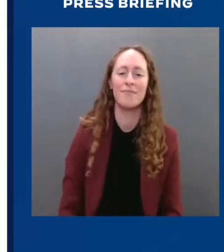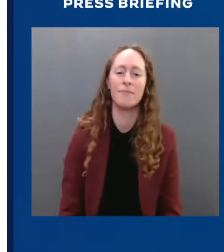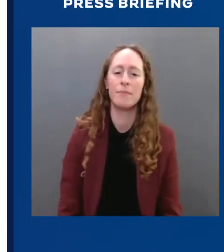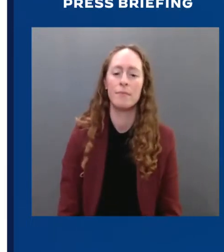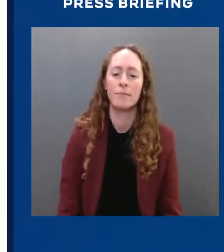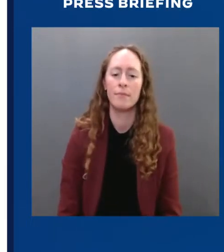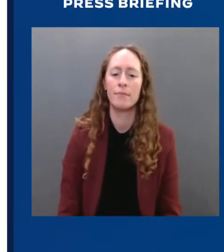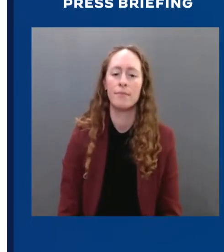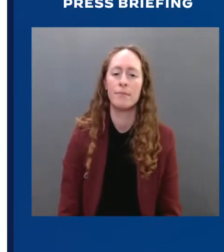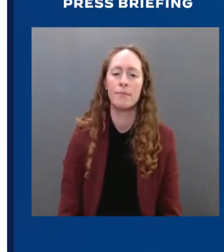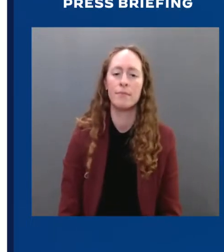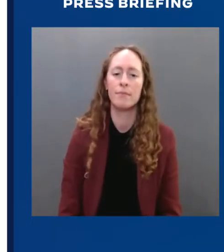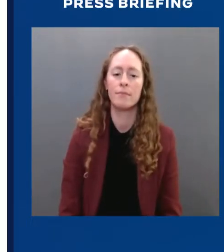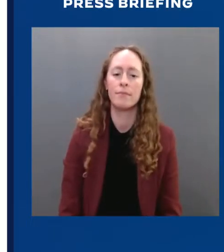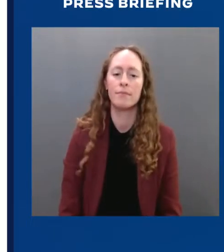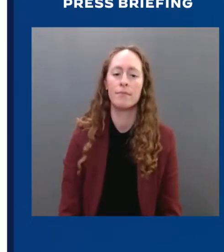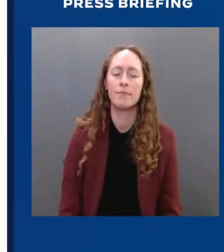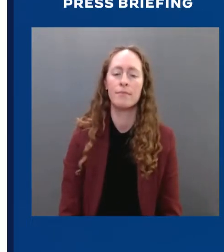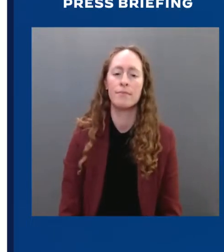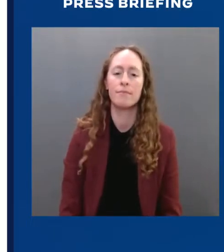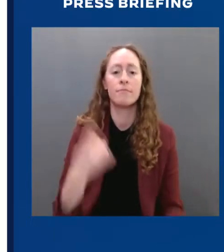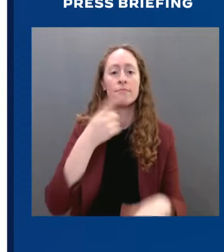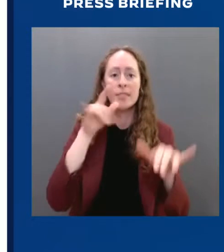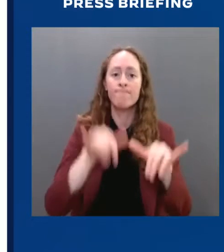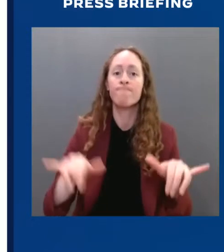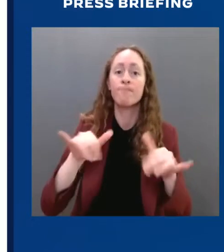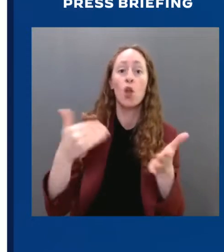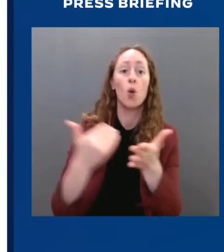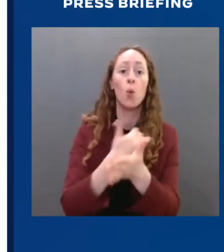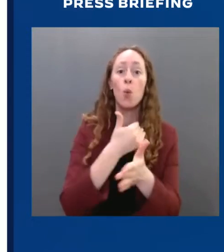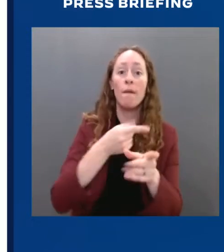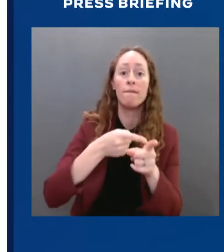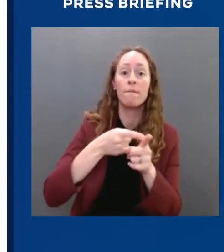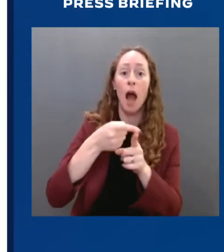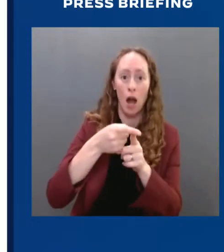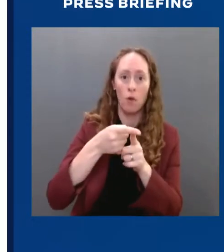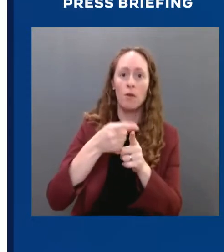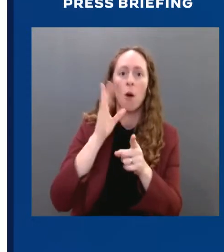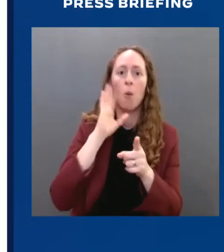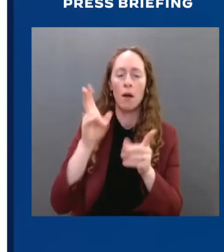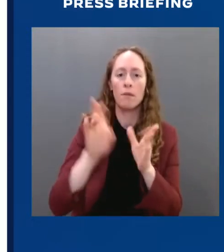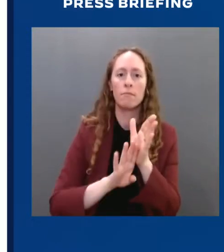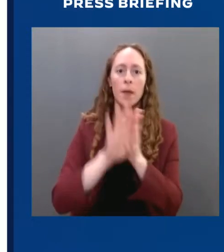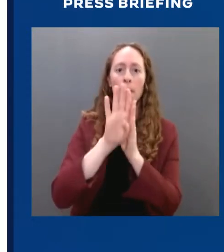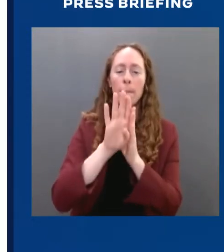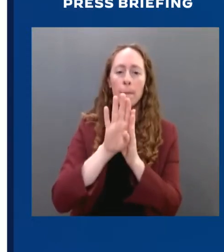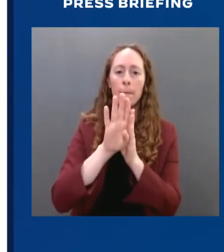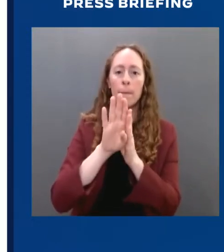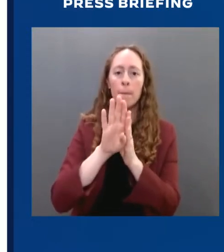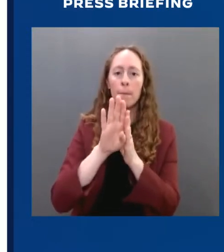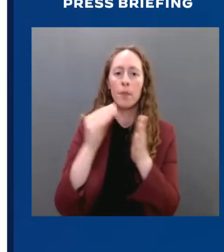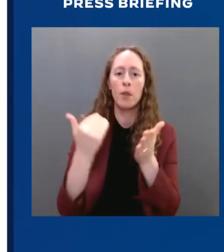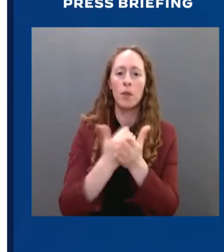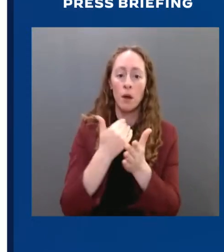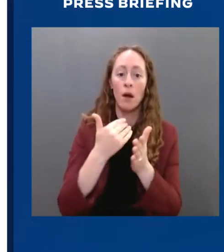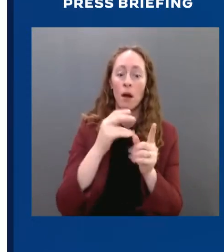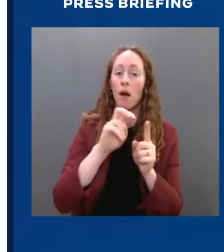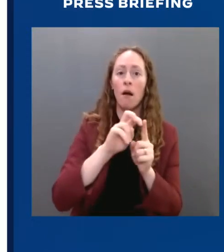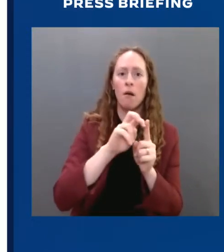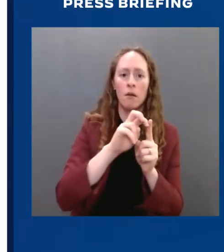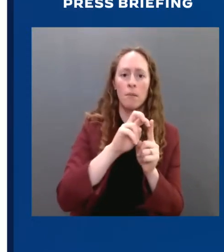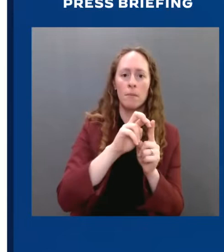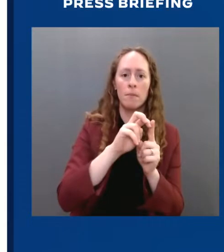to Delta, but then notice the big jump when Omicron came in November. It had a much, much